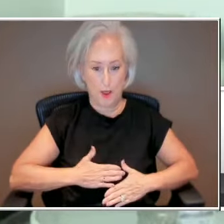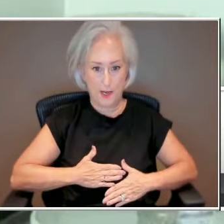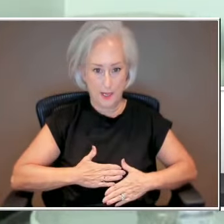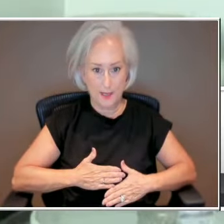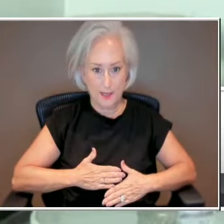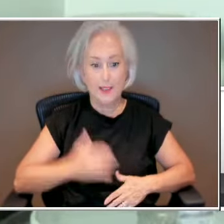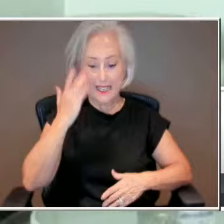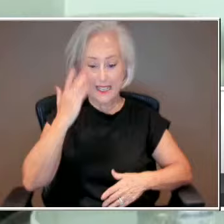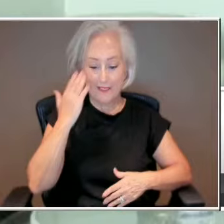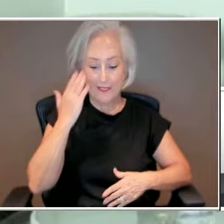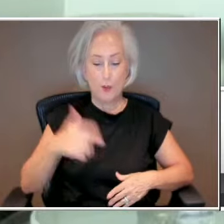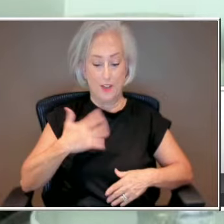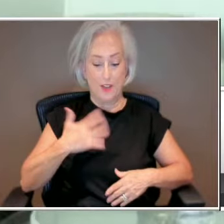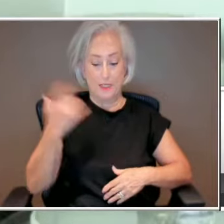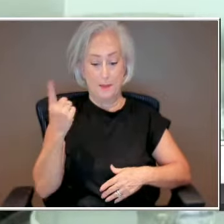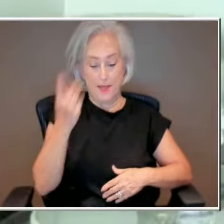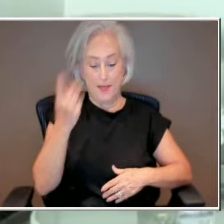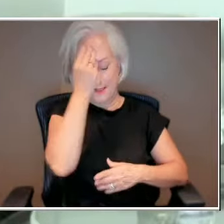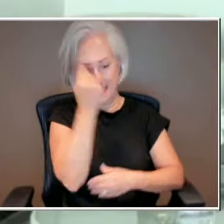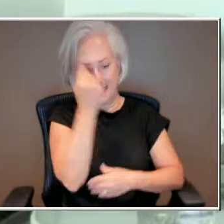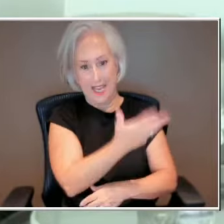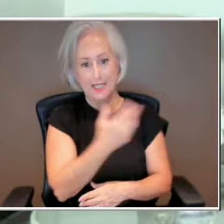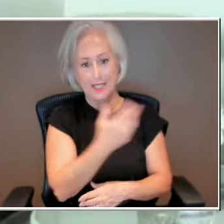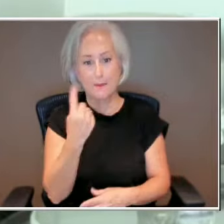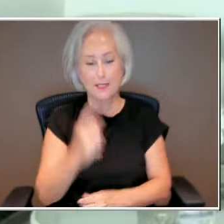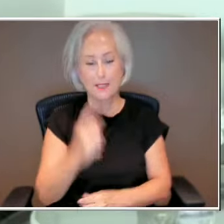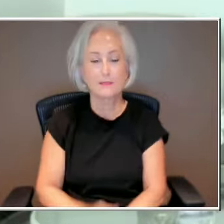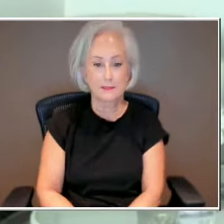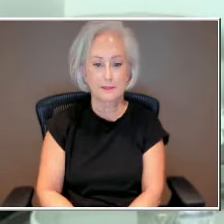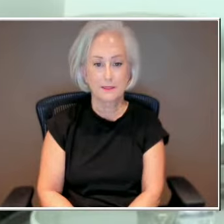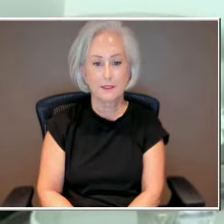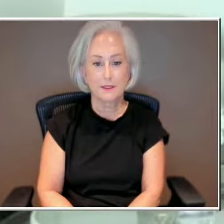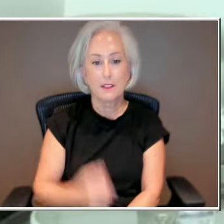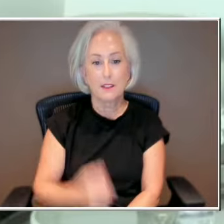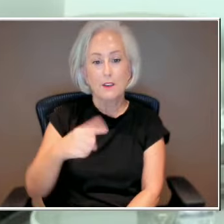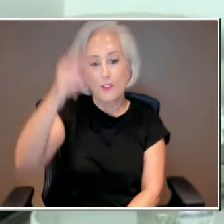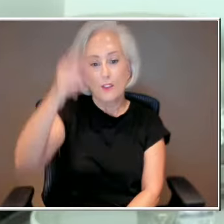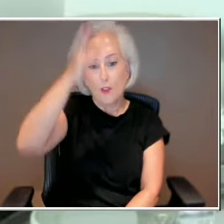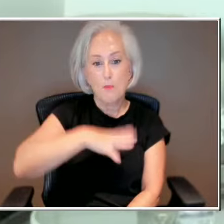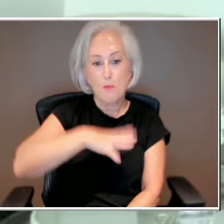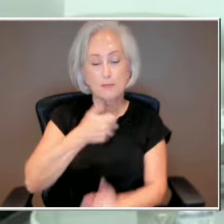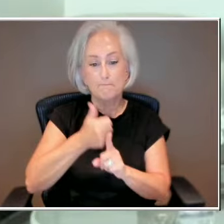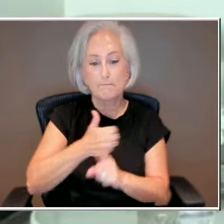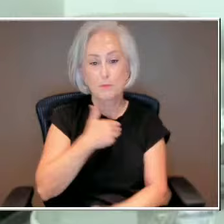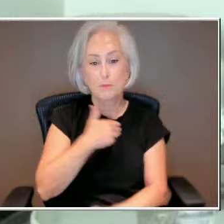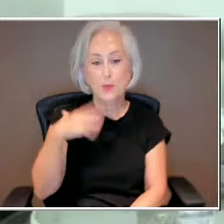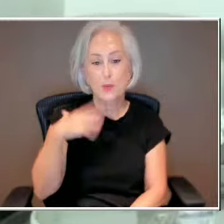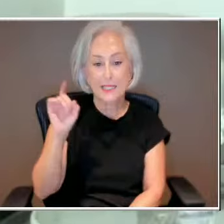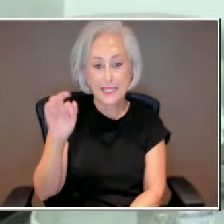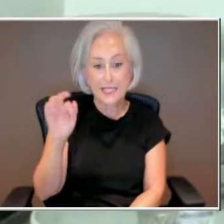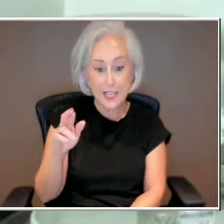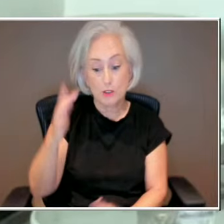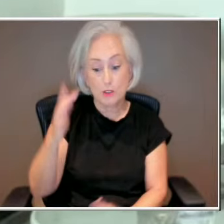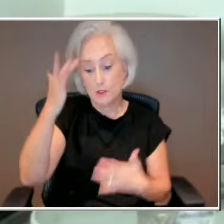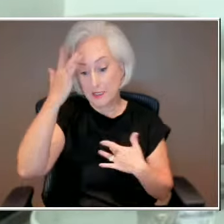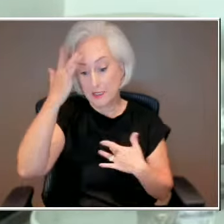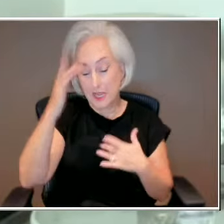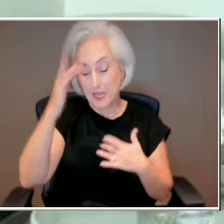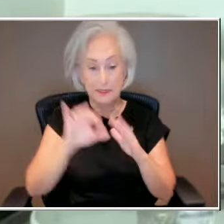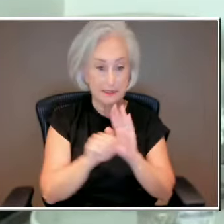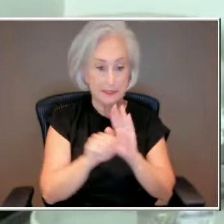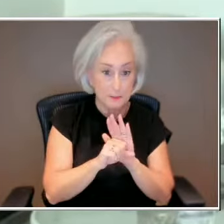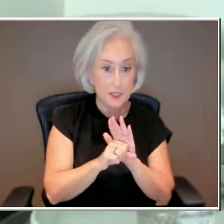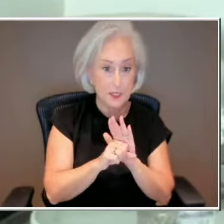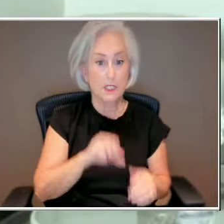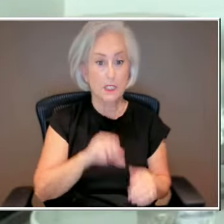And particularly today, we're talking about gentlemen with breast cancer and signs and symptoms there. But the overall takeaway, as he said, about the cough and things